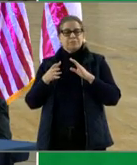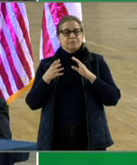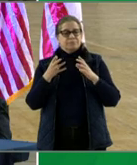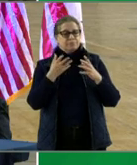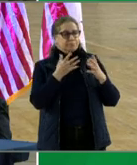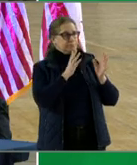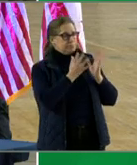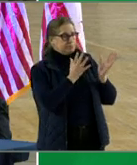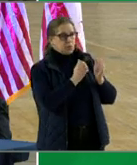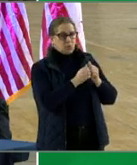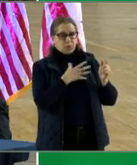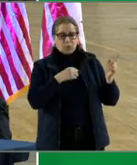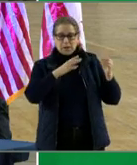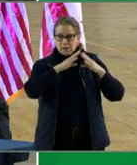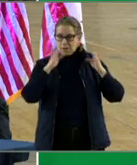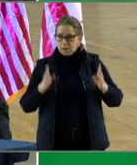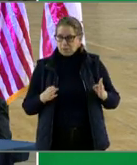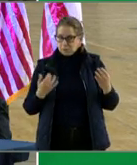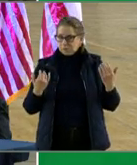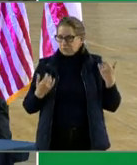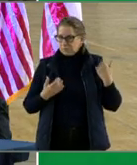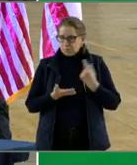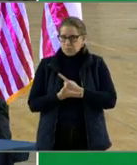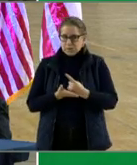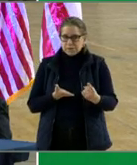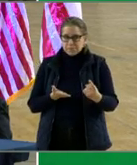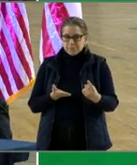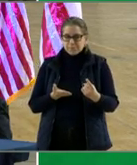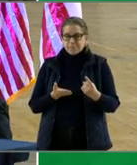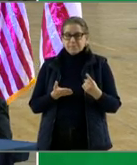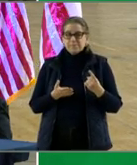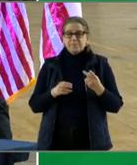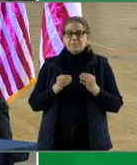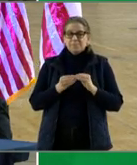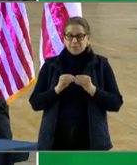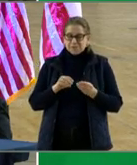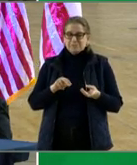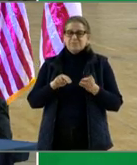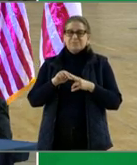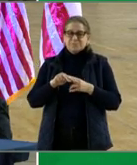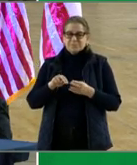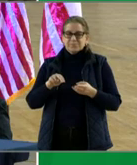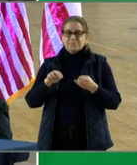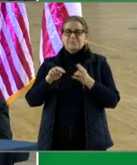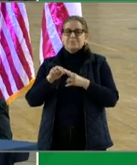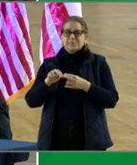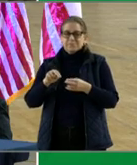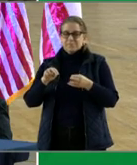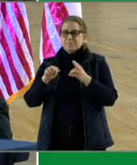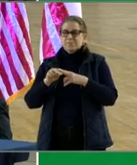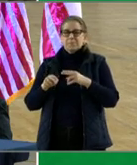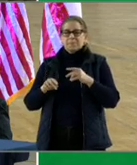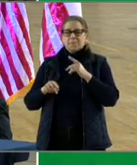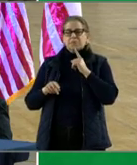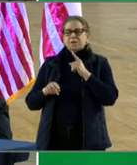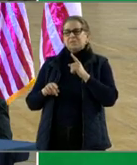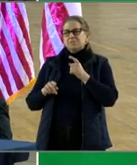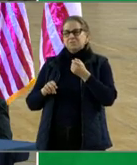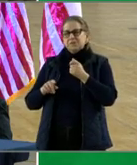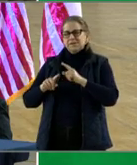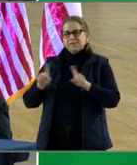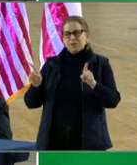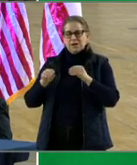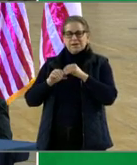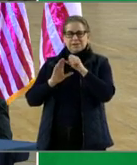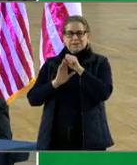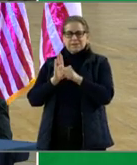week is that the peaks will happen at different times in different parts of the country. And so we're being mindful as to